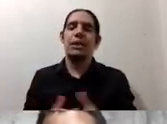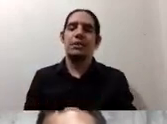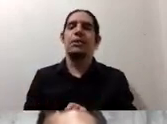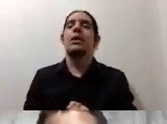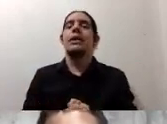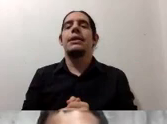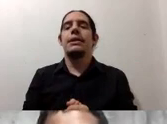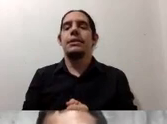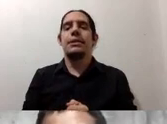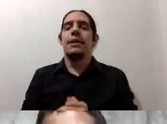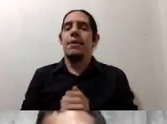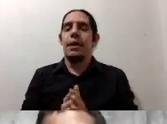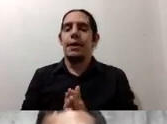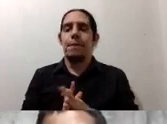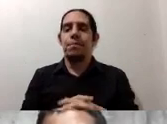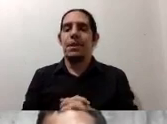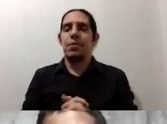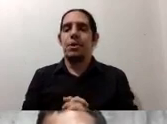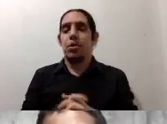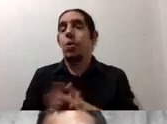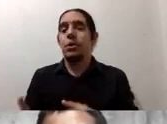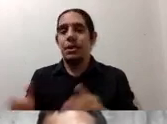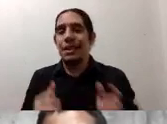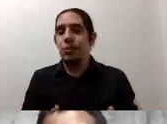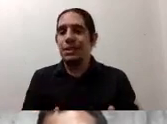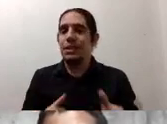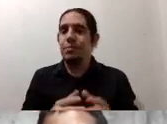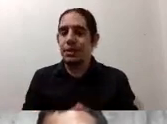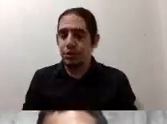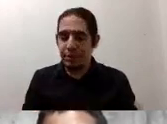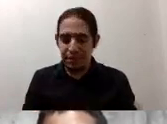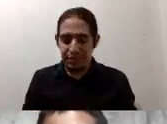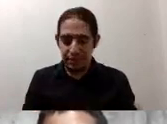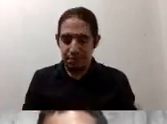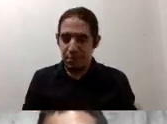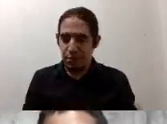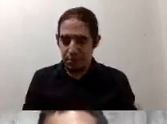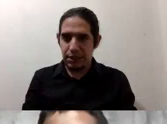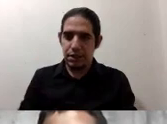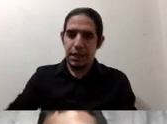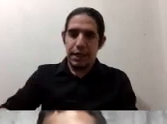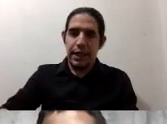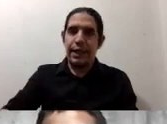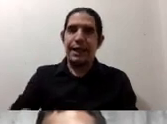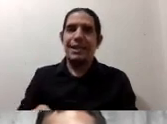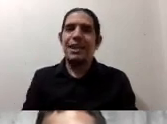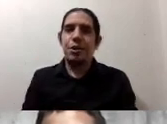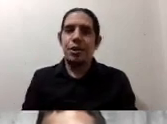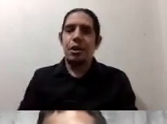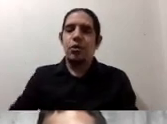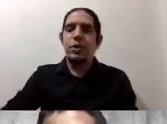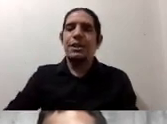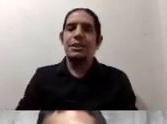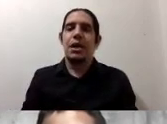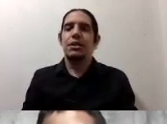was based on, is called linguistic prescriptivism, all right?